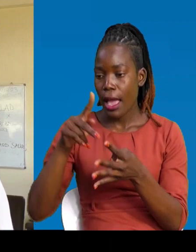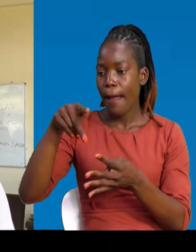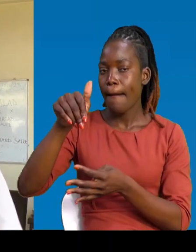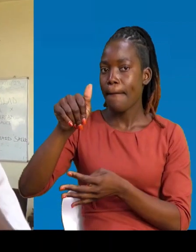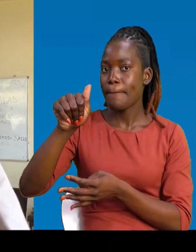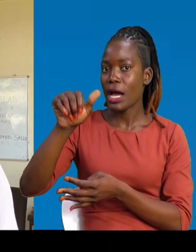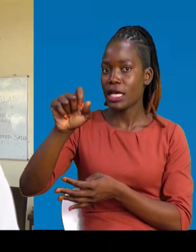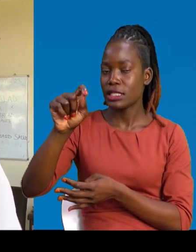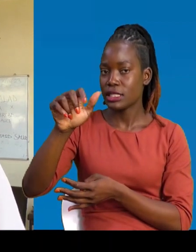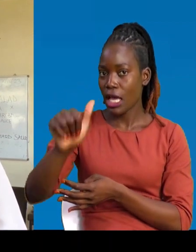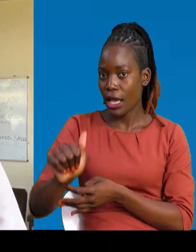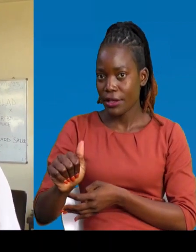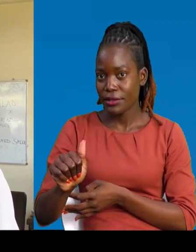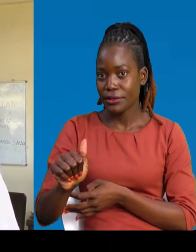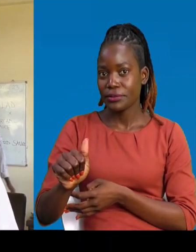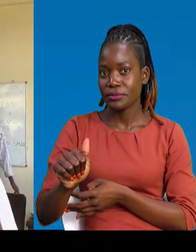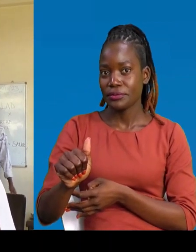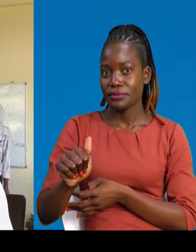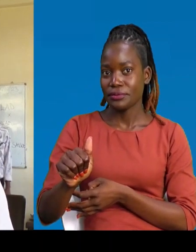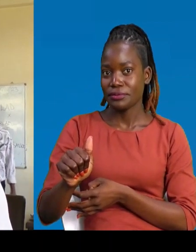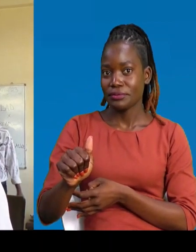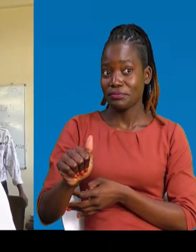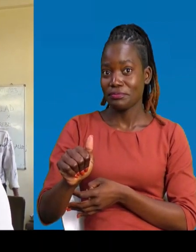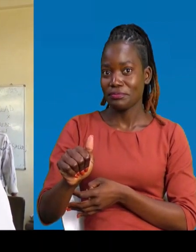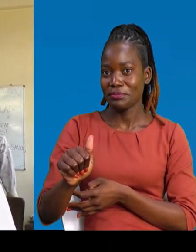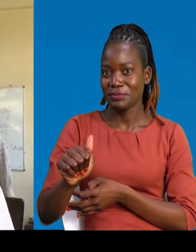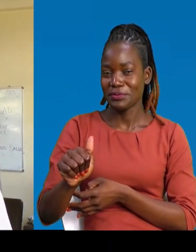cake, there was strawberry cake, all that. That means